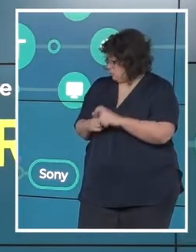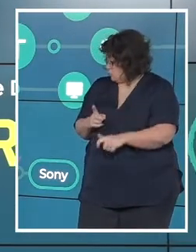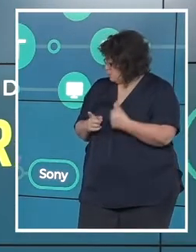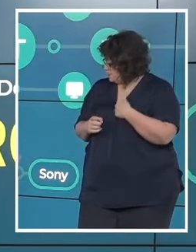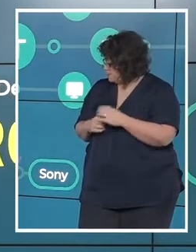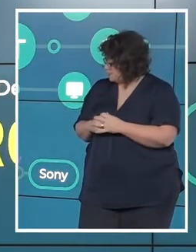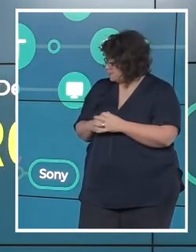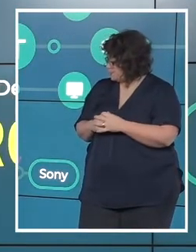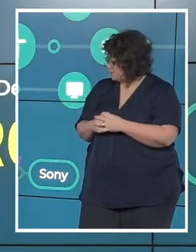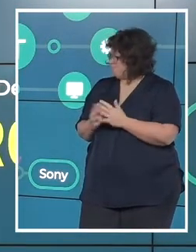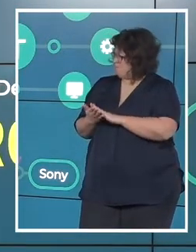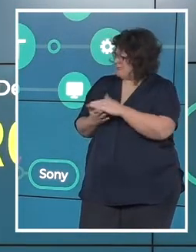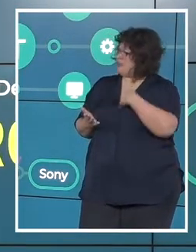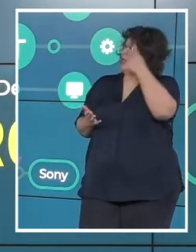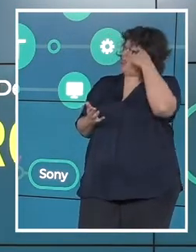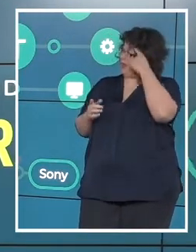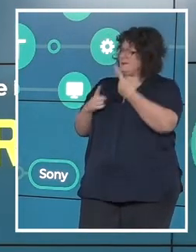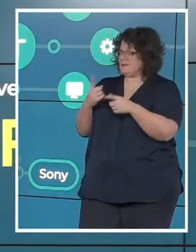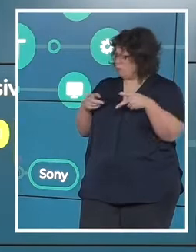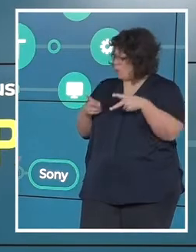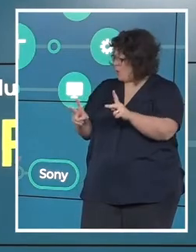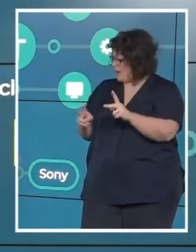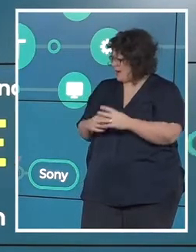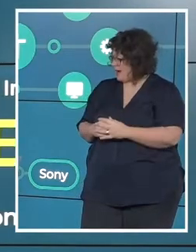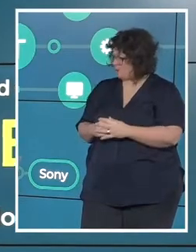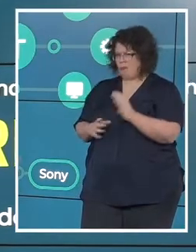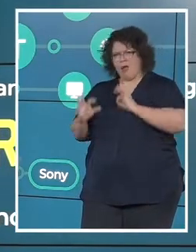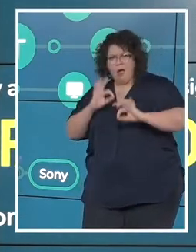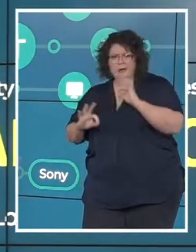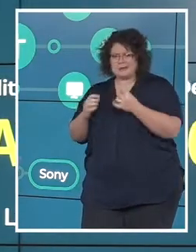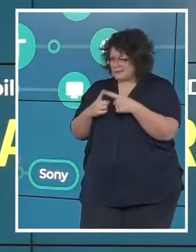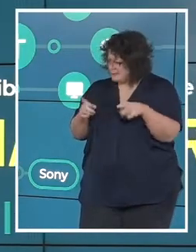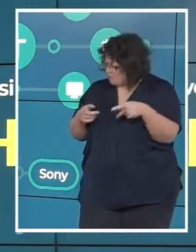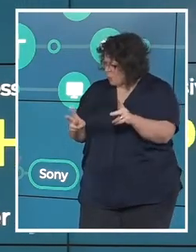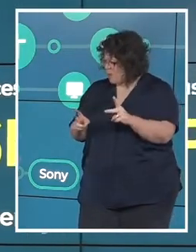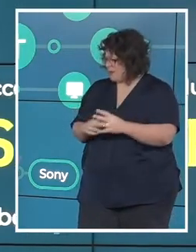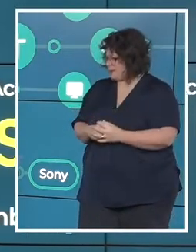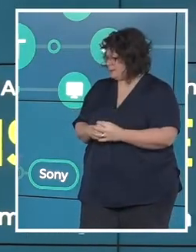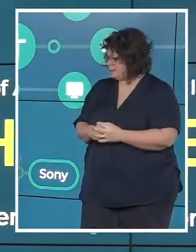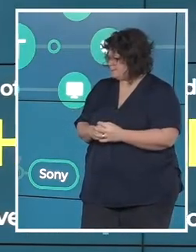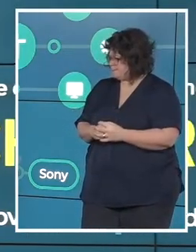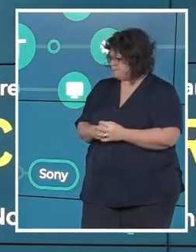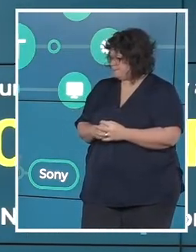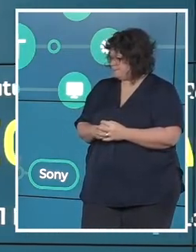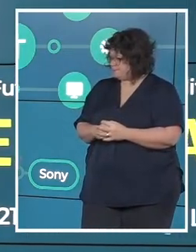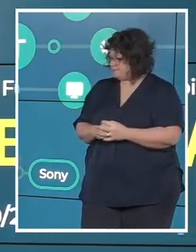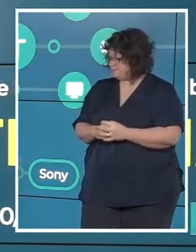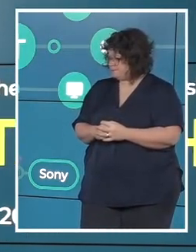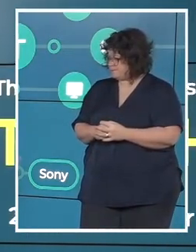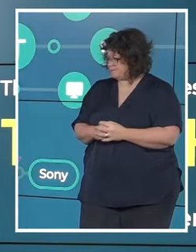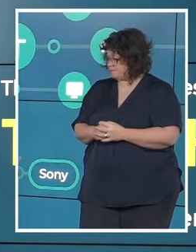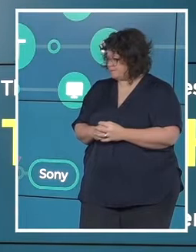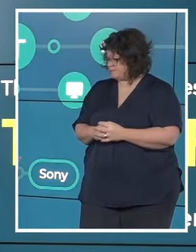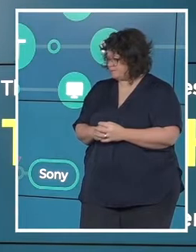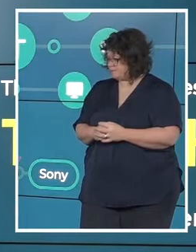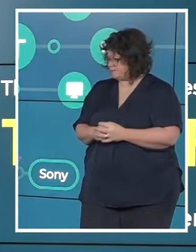way. And what we have seen is just a growth in 3 areas specifically that we're really thinking